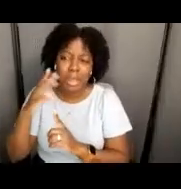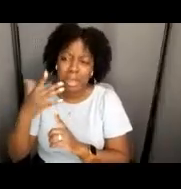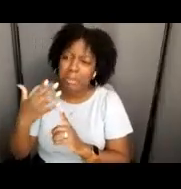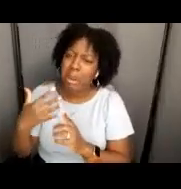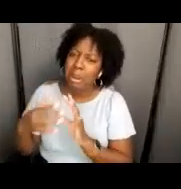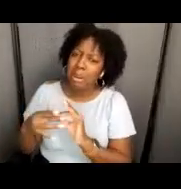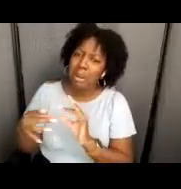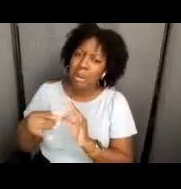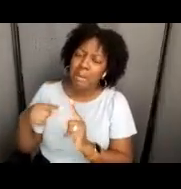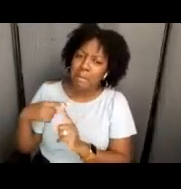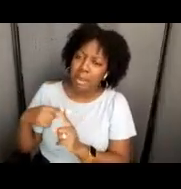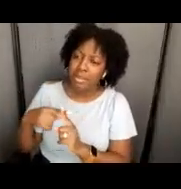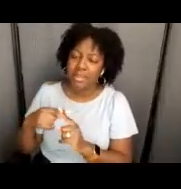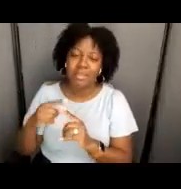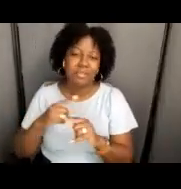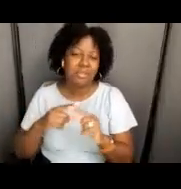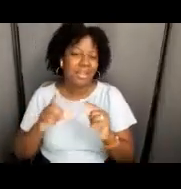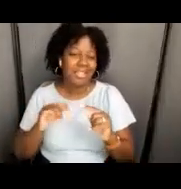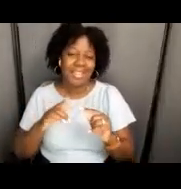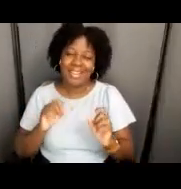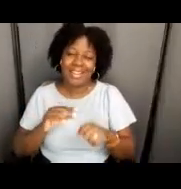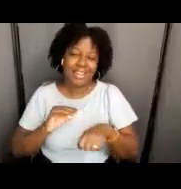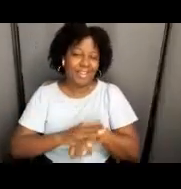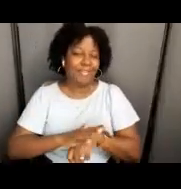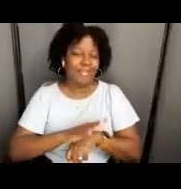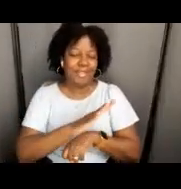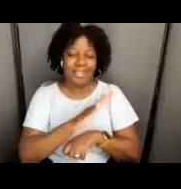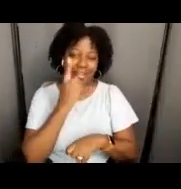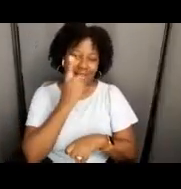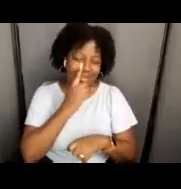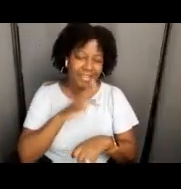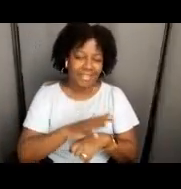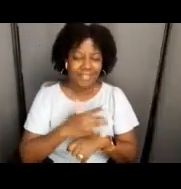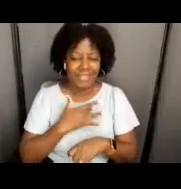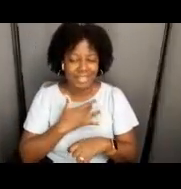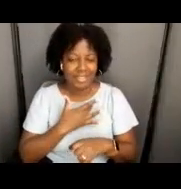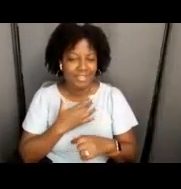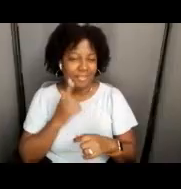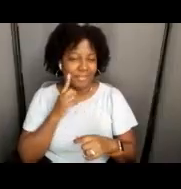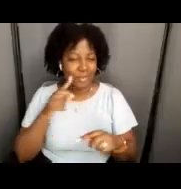introduce bias into the evaluation. Next.